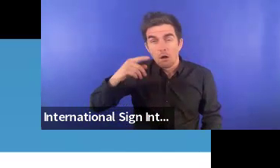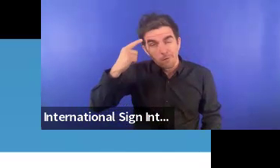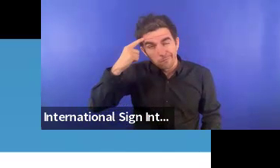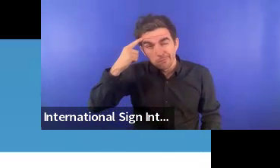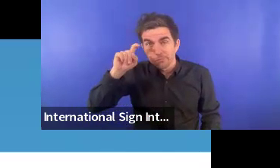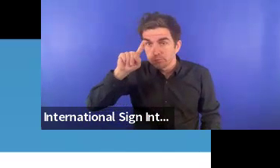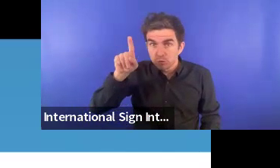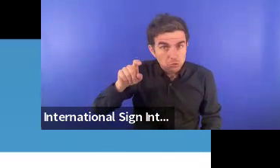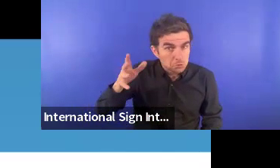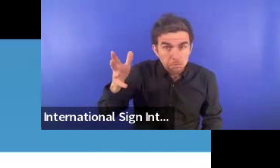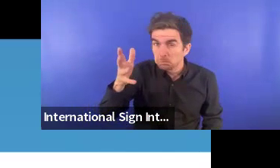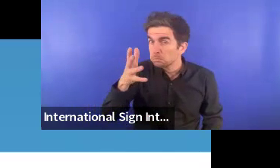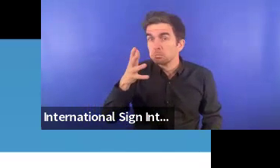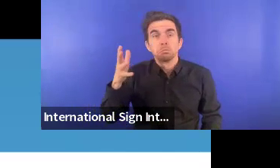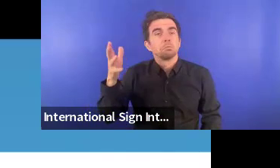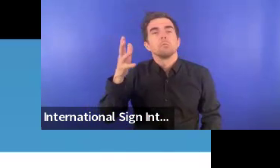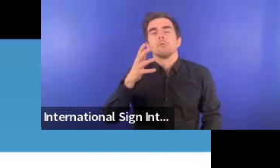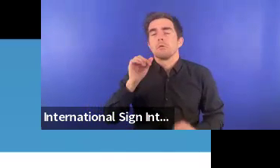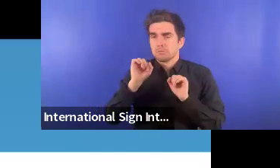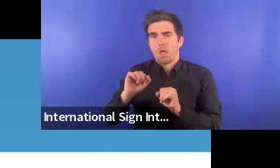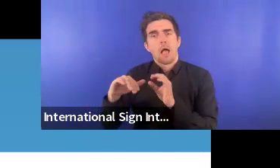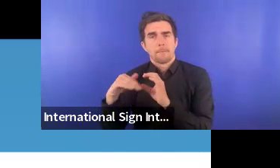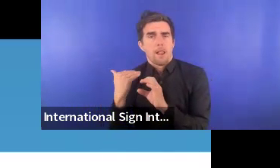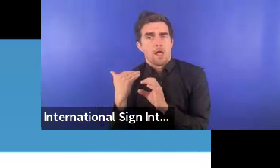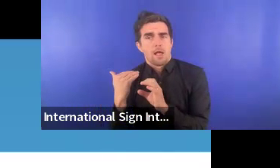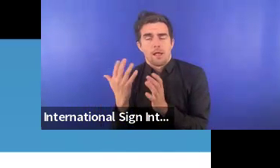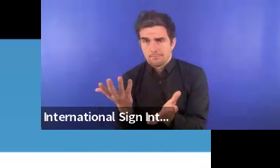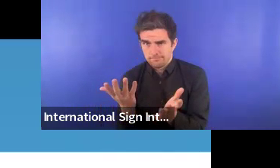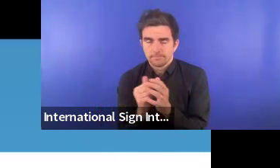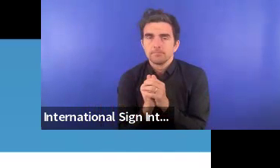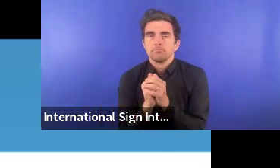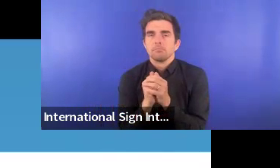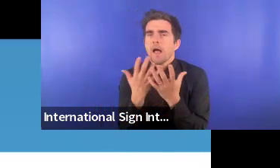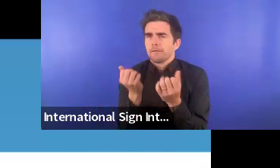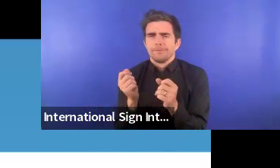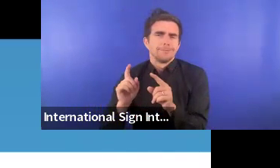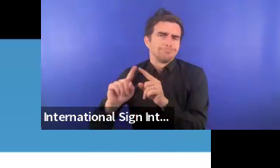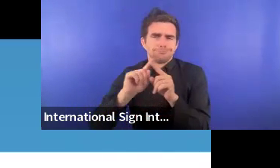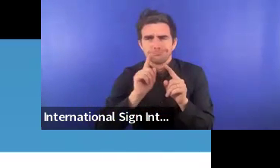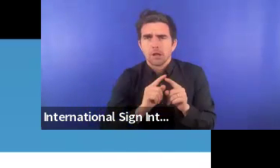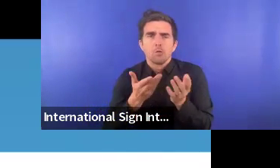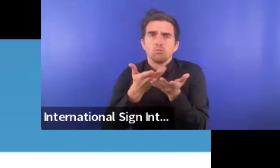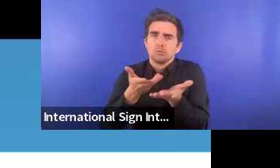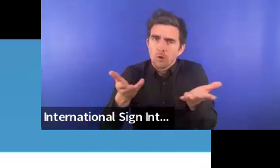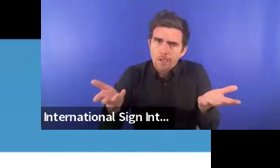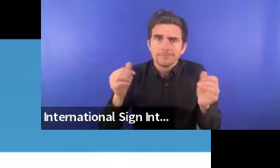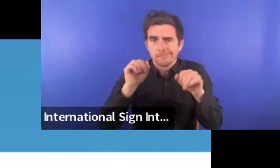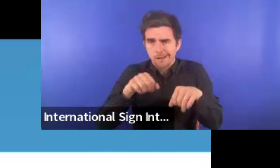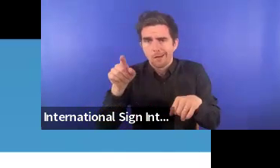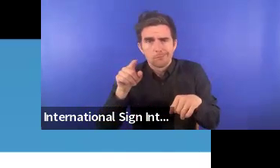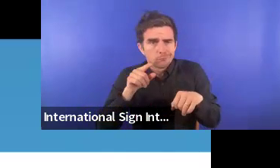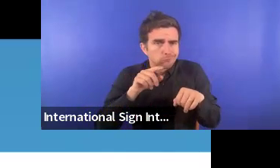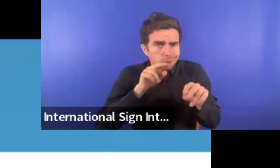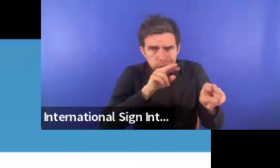multiple different resources that you can use in the lead up to UHC Day. We'll be sharing all of